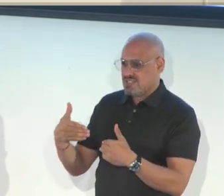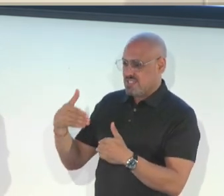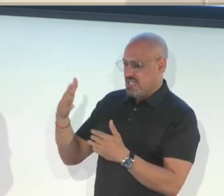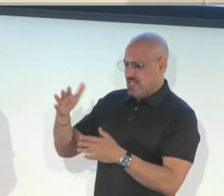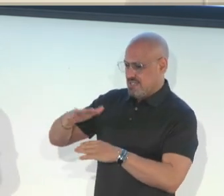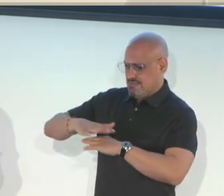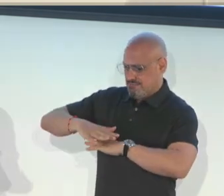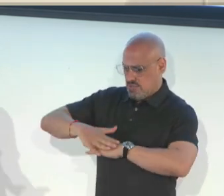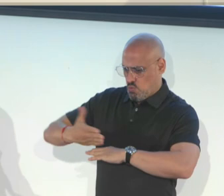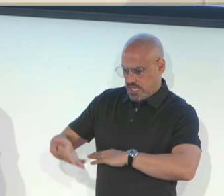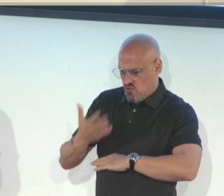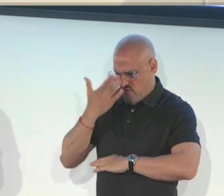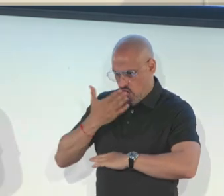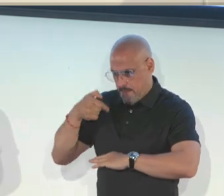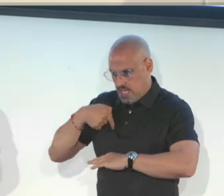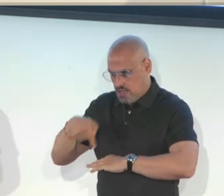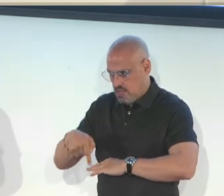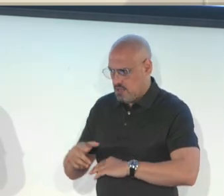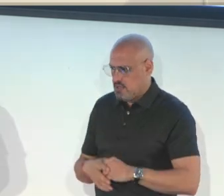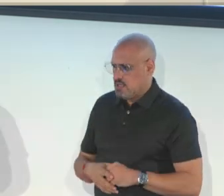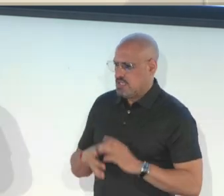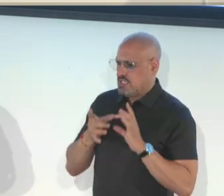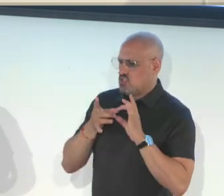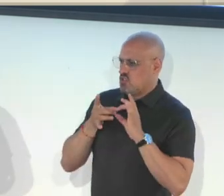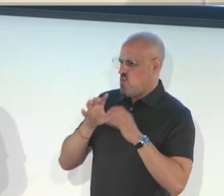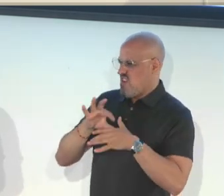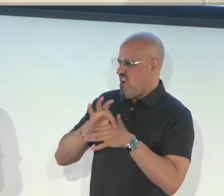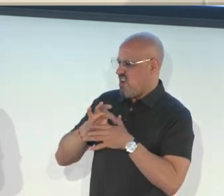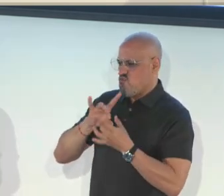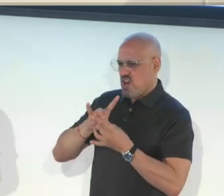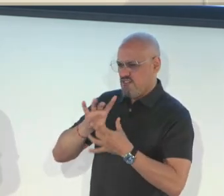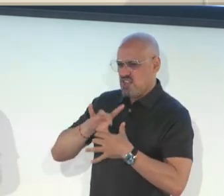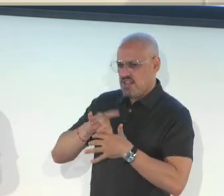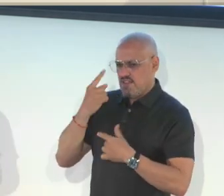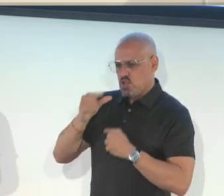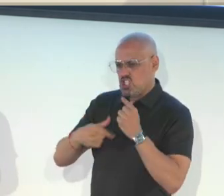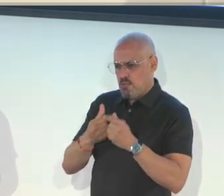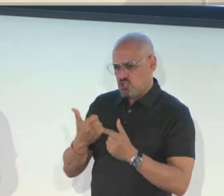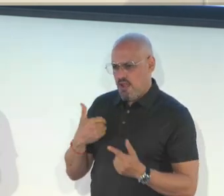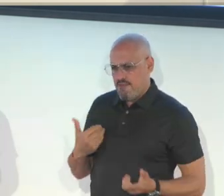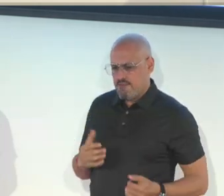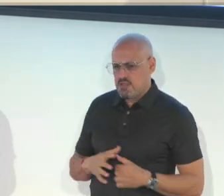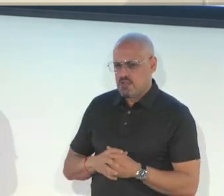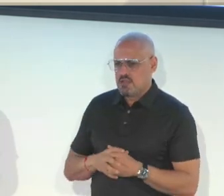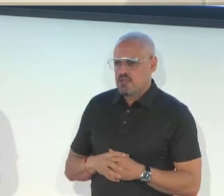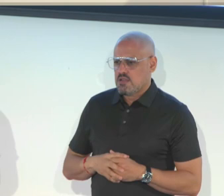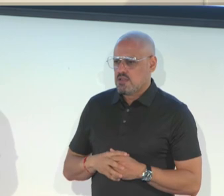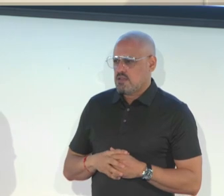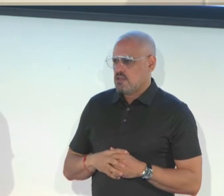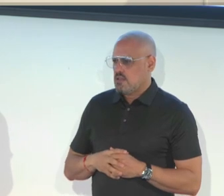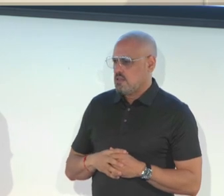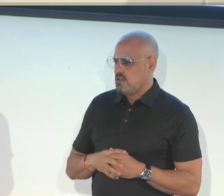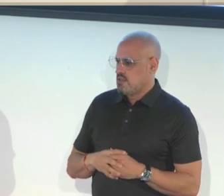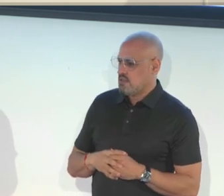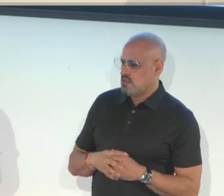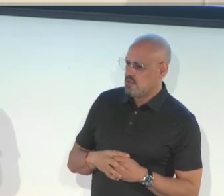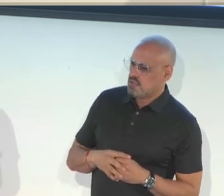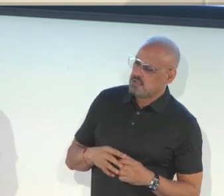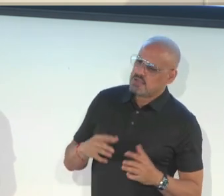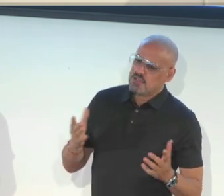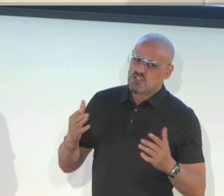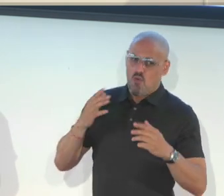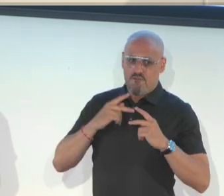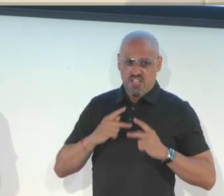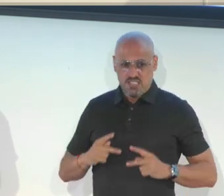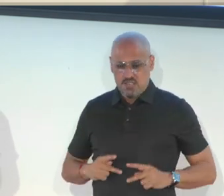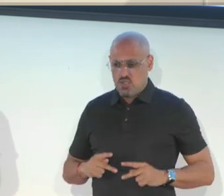in front of me. There's relative context to geometry. There's physical and animated characteristics